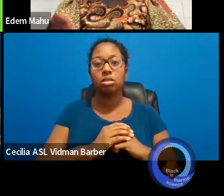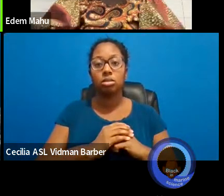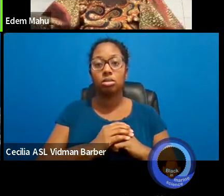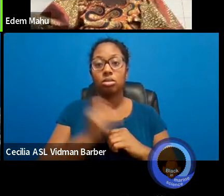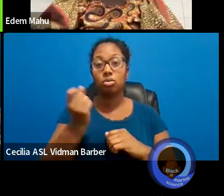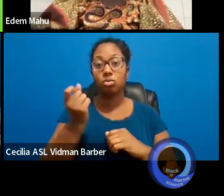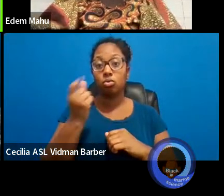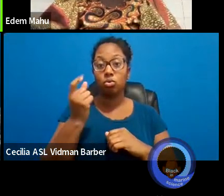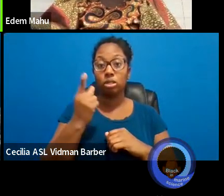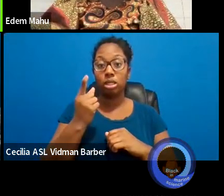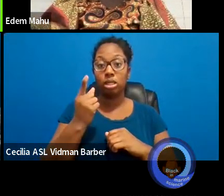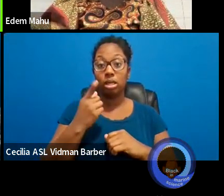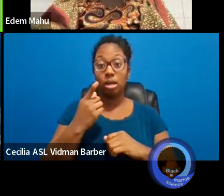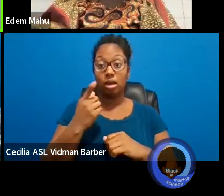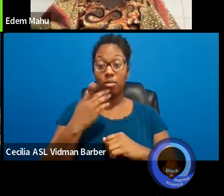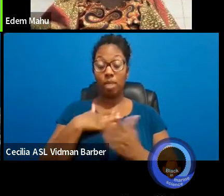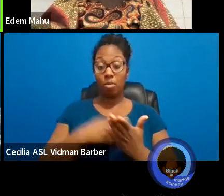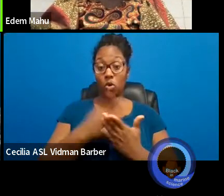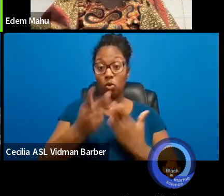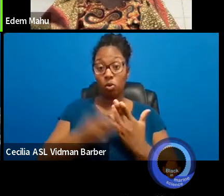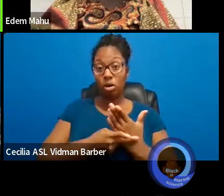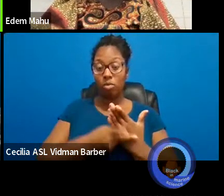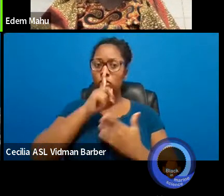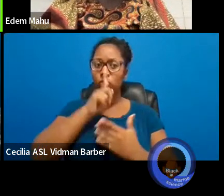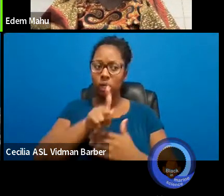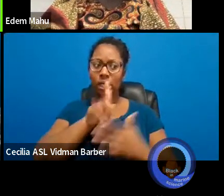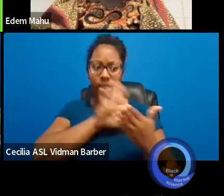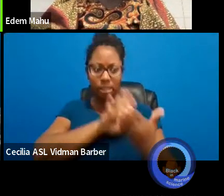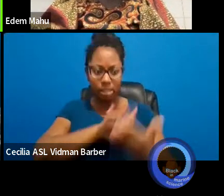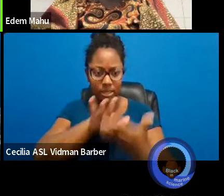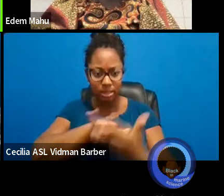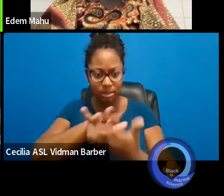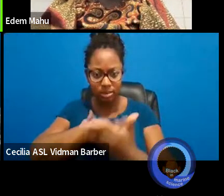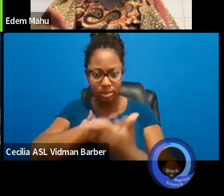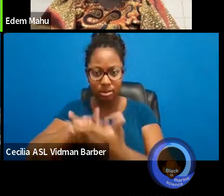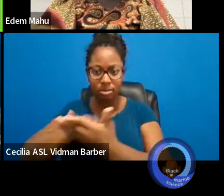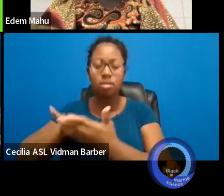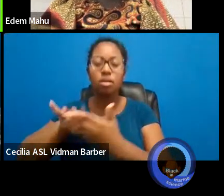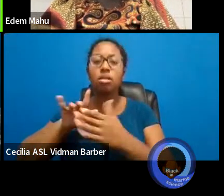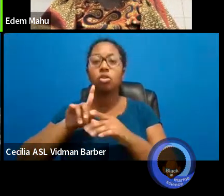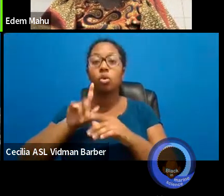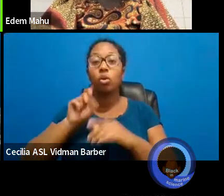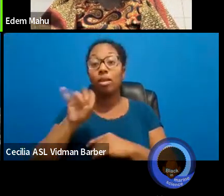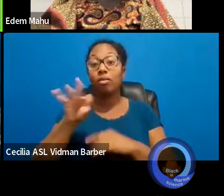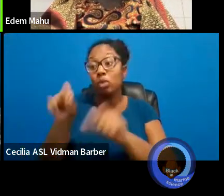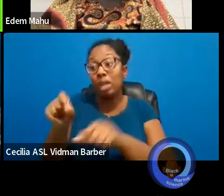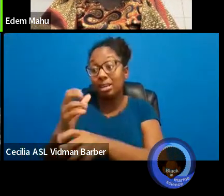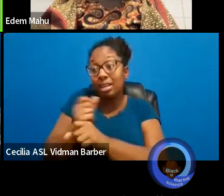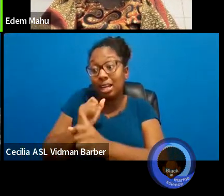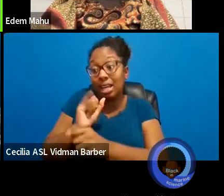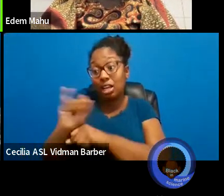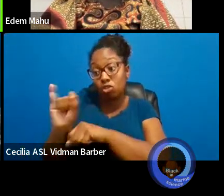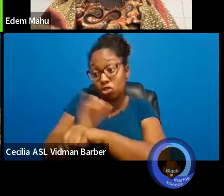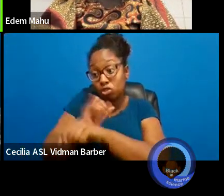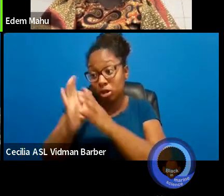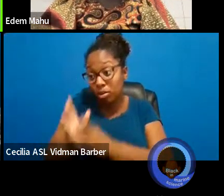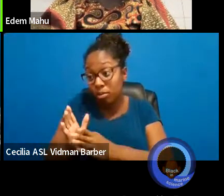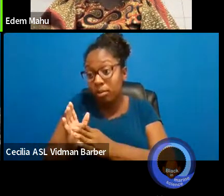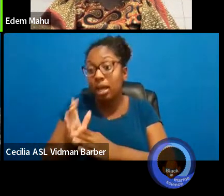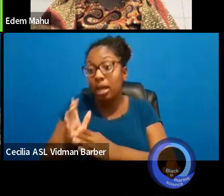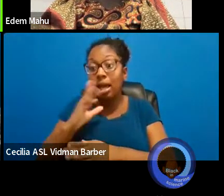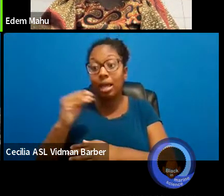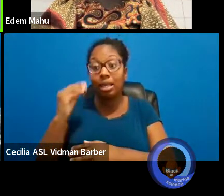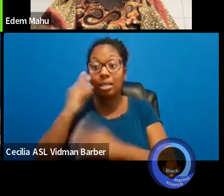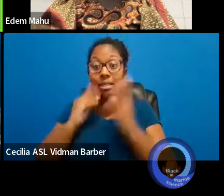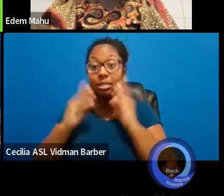of marine conservation issues. So with this, if they're able to initiate this internship and people are able to go through this rigorous process and learn